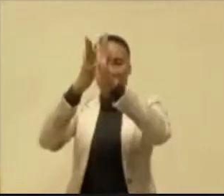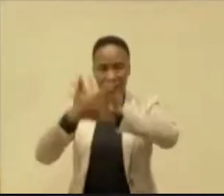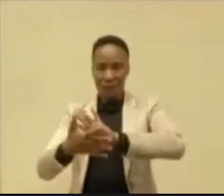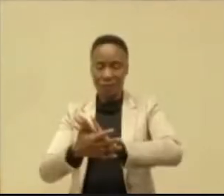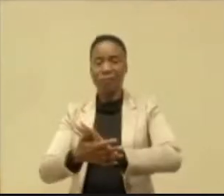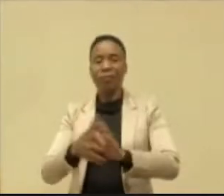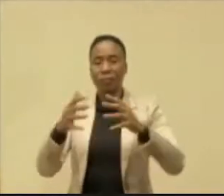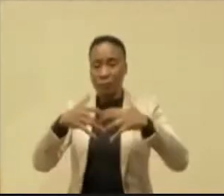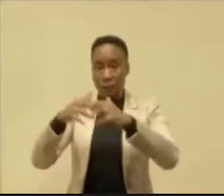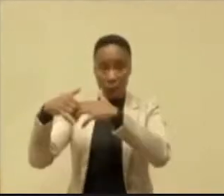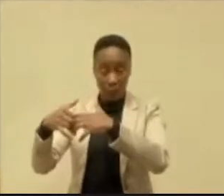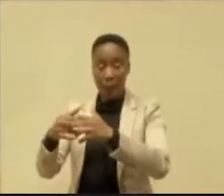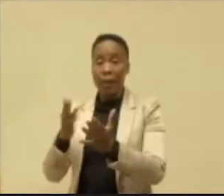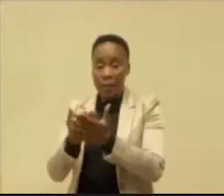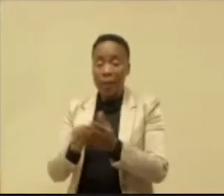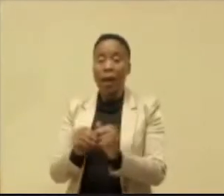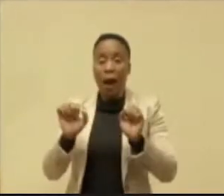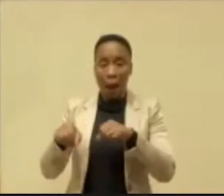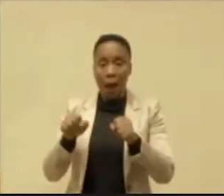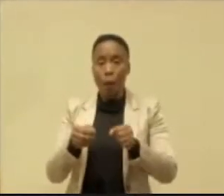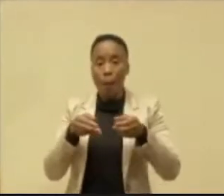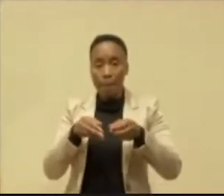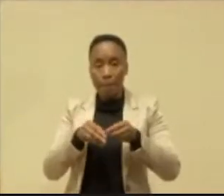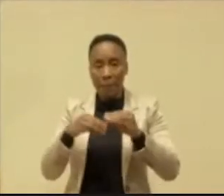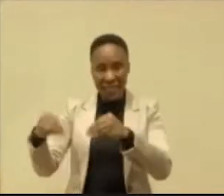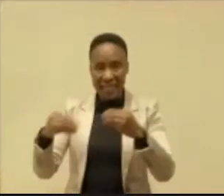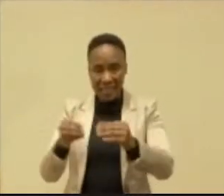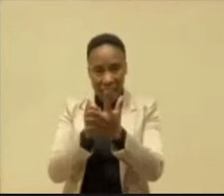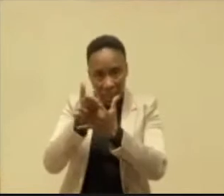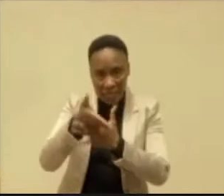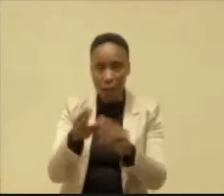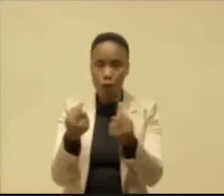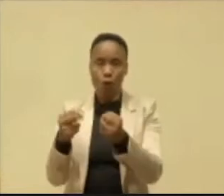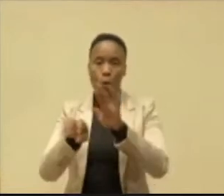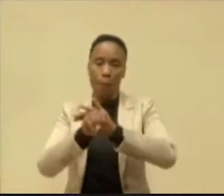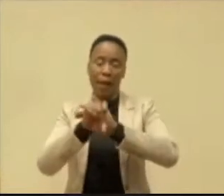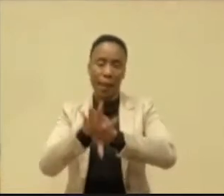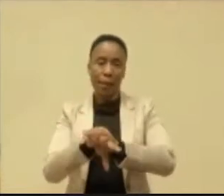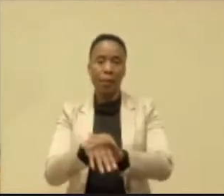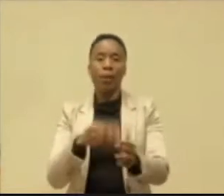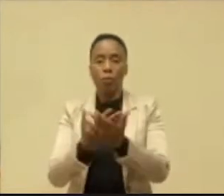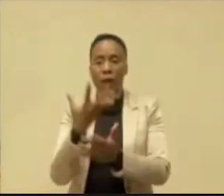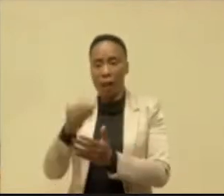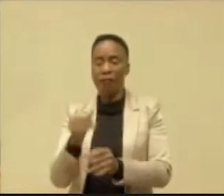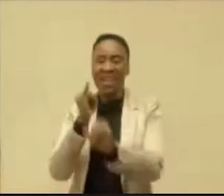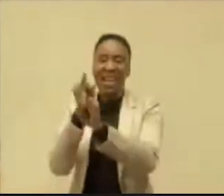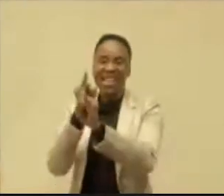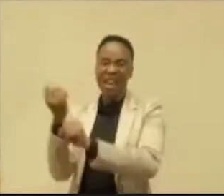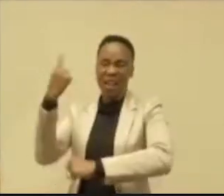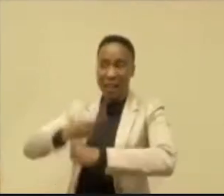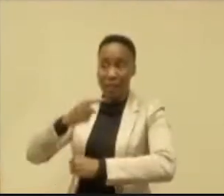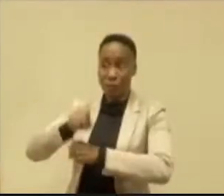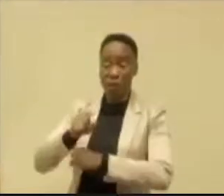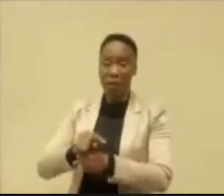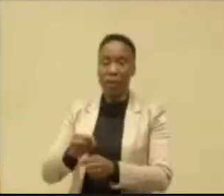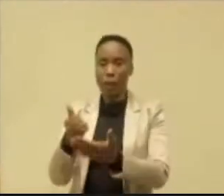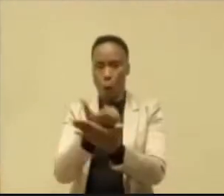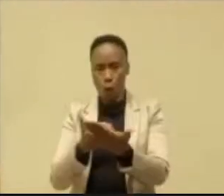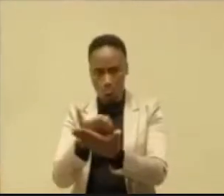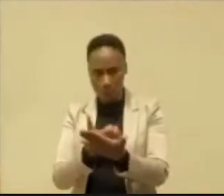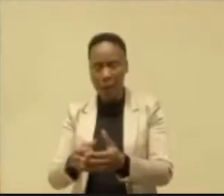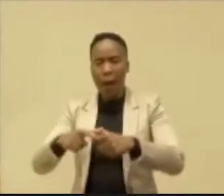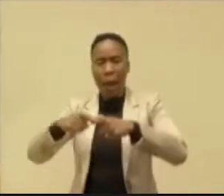businesses from entering the market by building the industrial base of the economy a larger and more